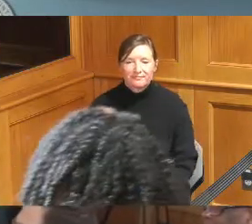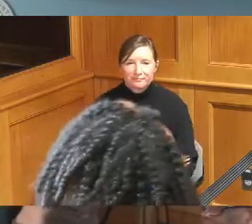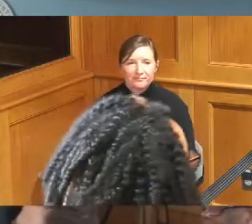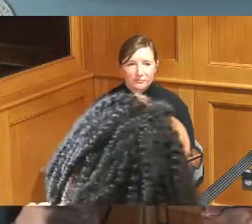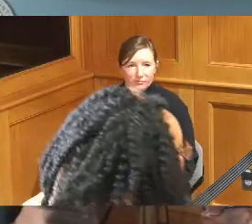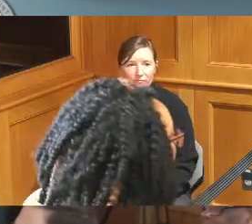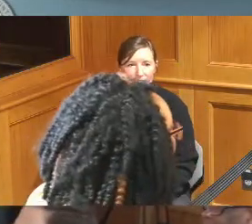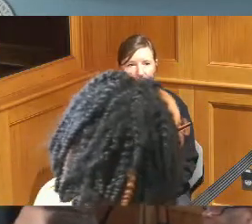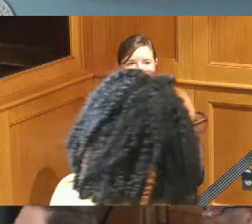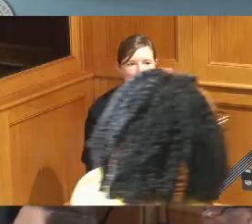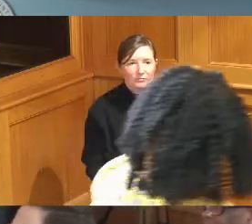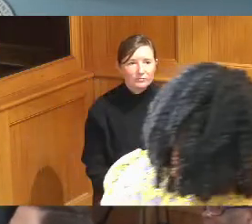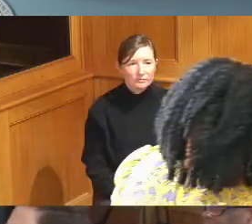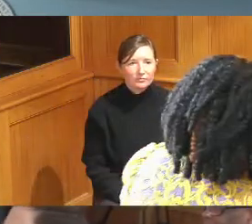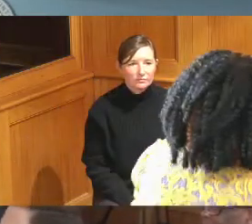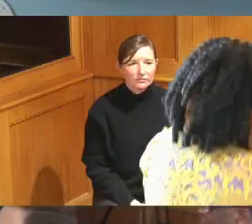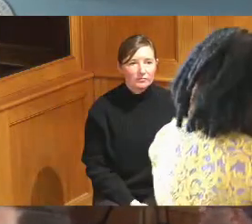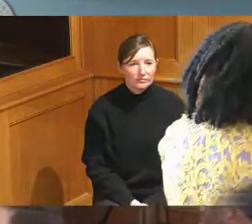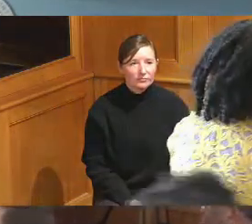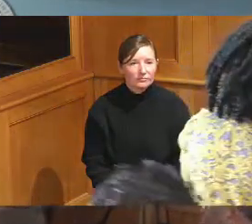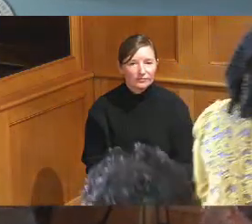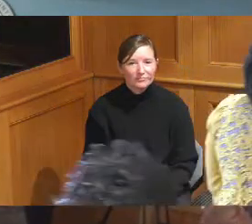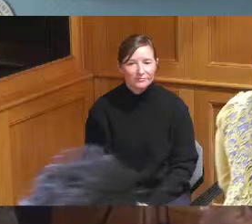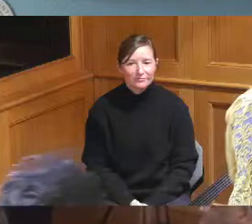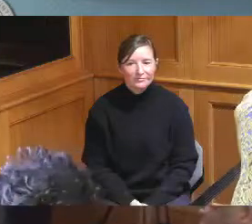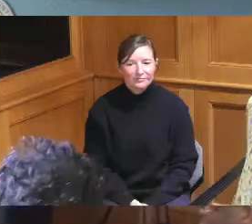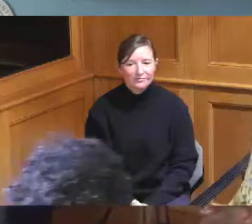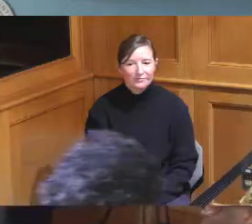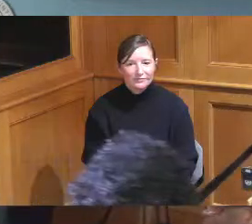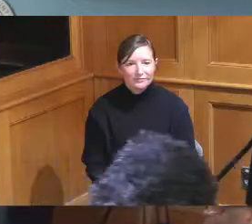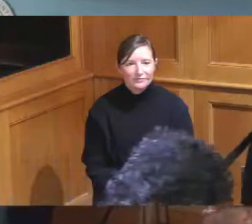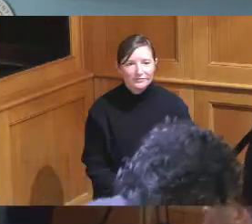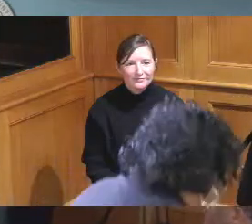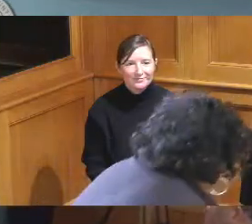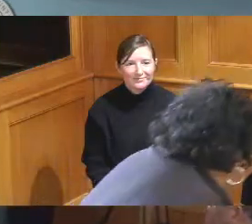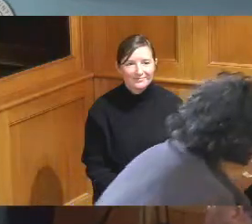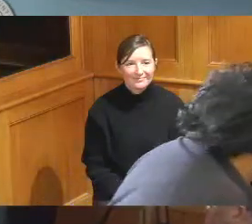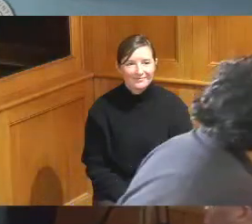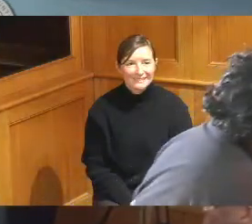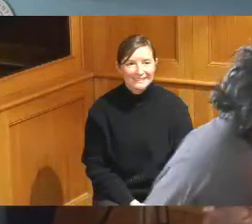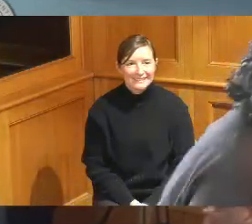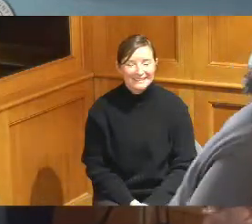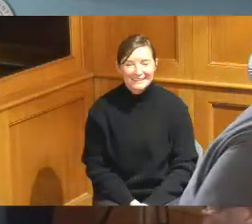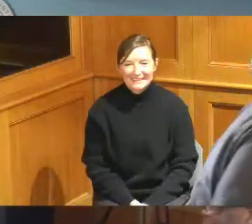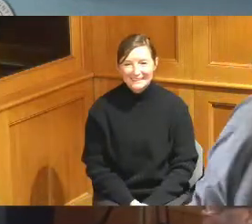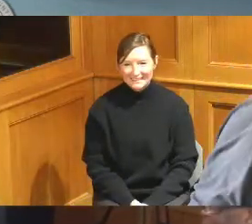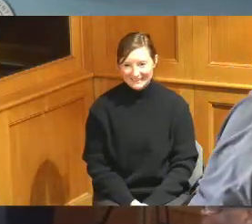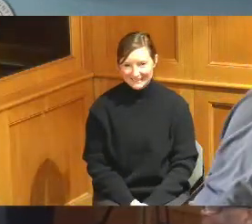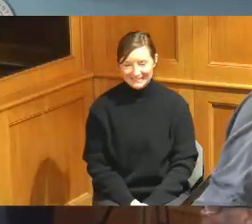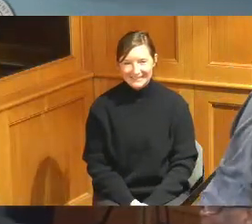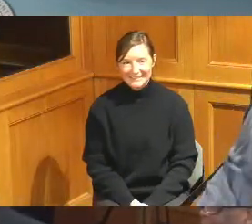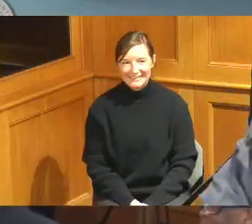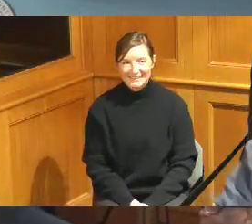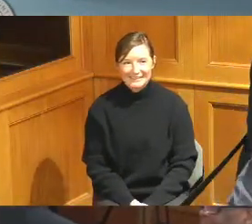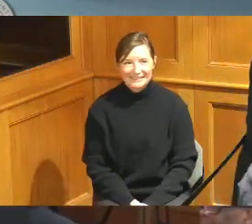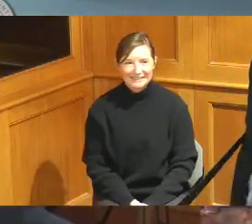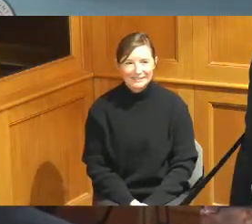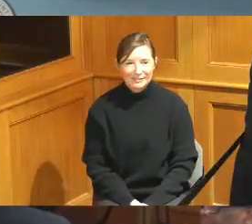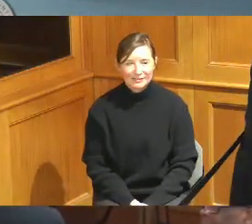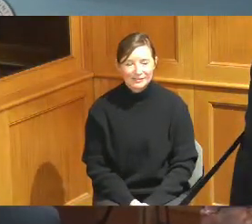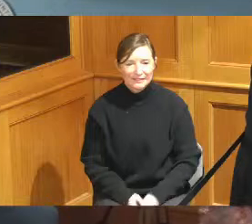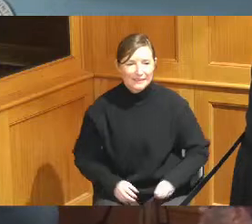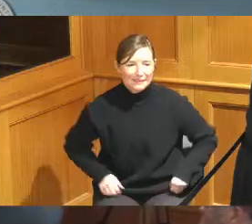Right here. Okay, thank you. Got it. Thanks. Thank you. You're welcome. That's